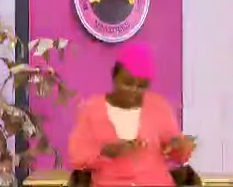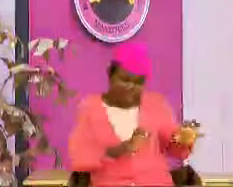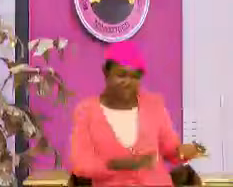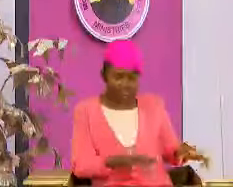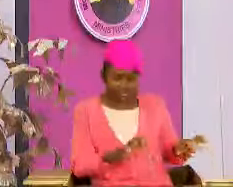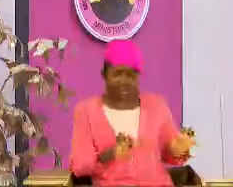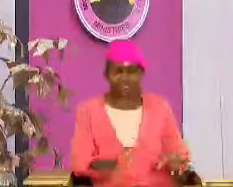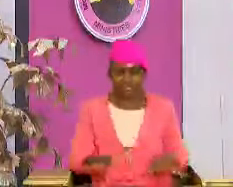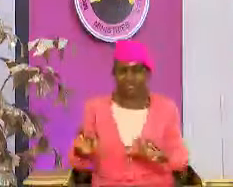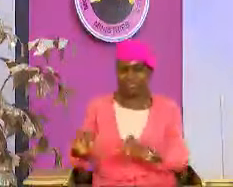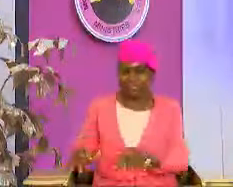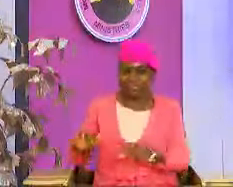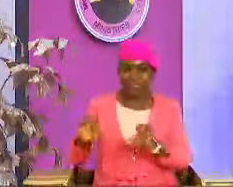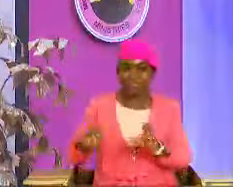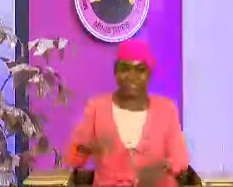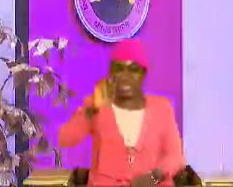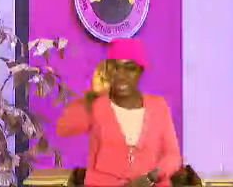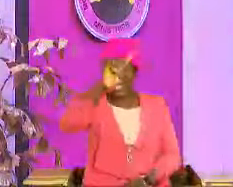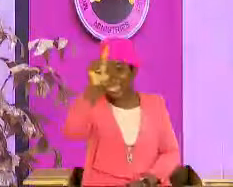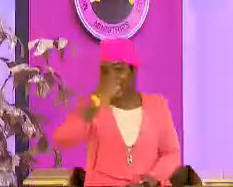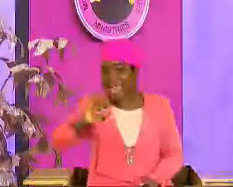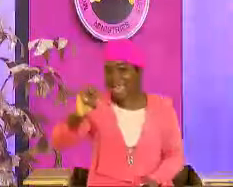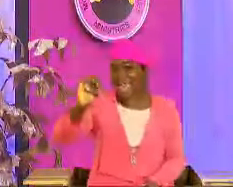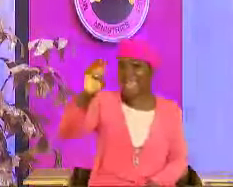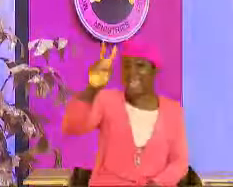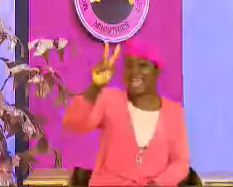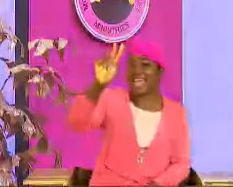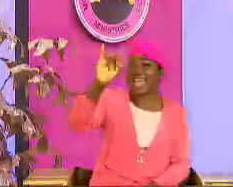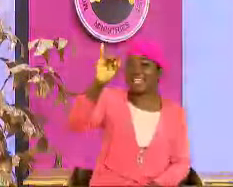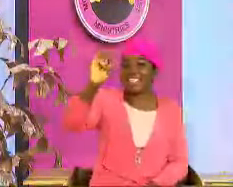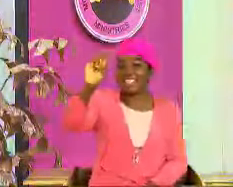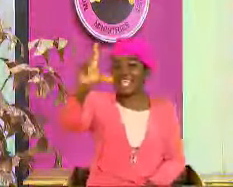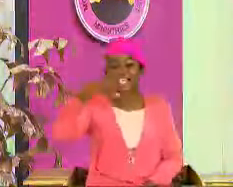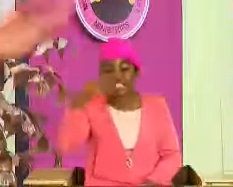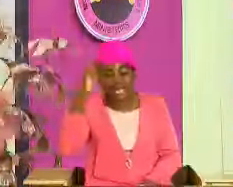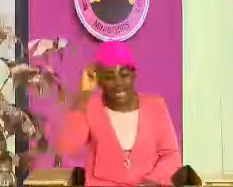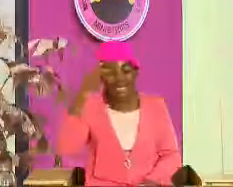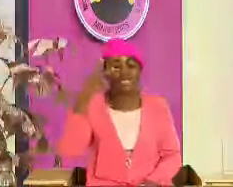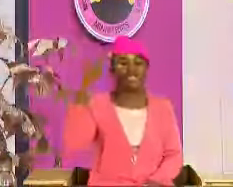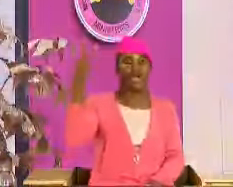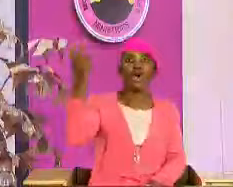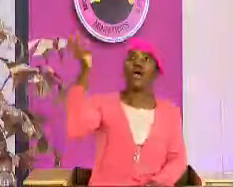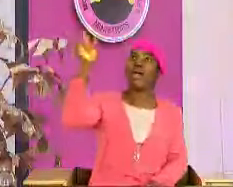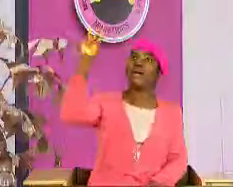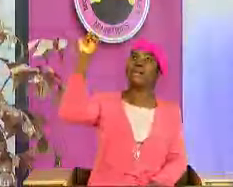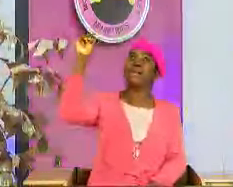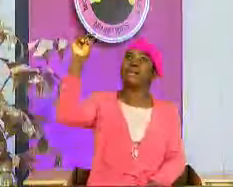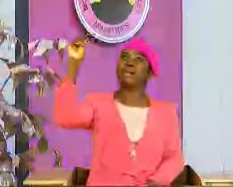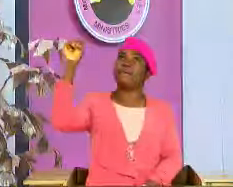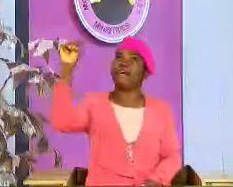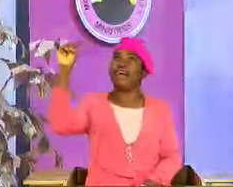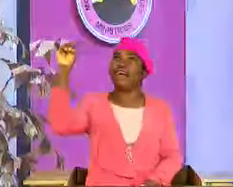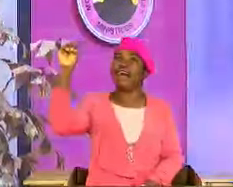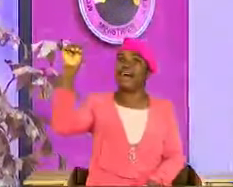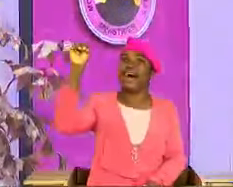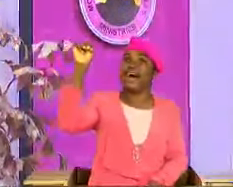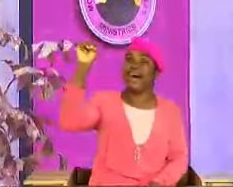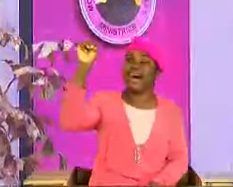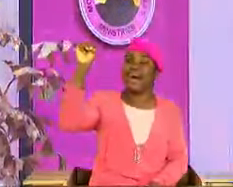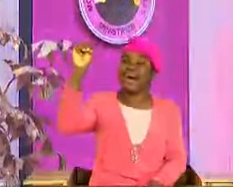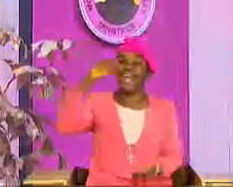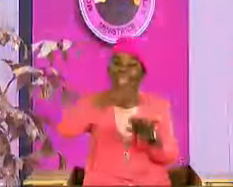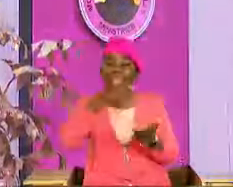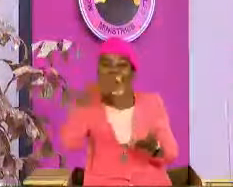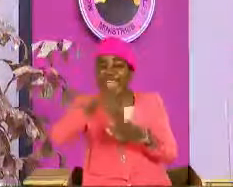Lord Ezekiel said he saw him a willing in the mid of a